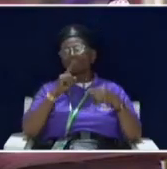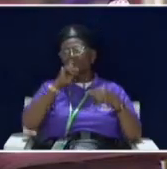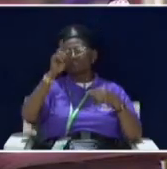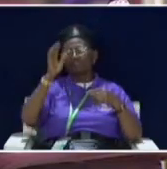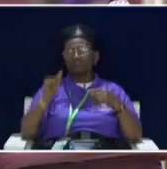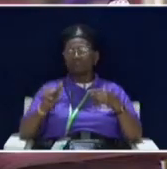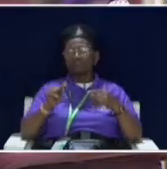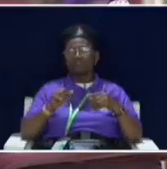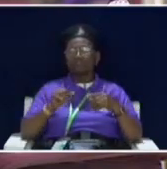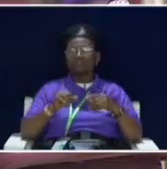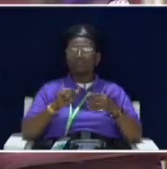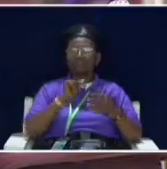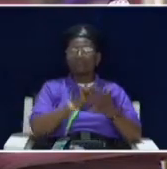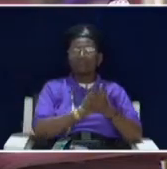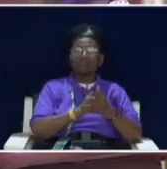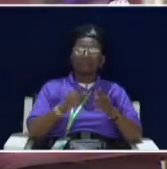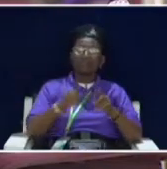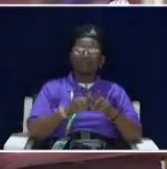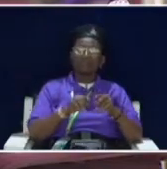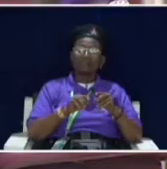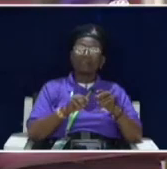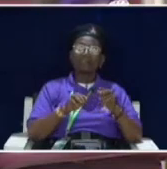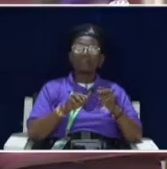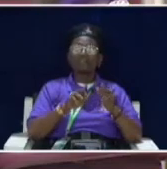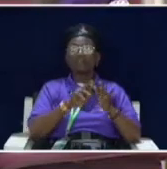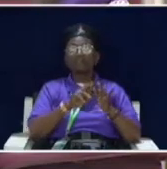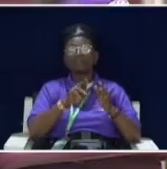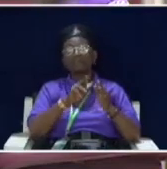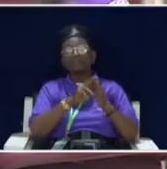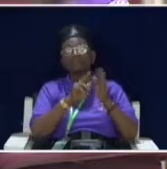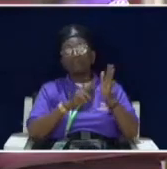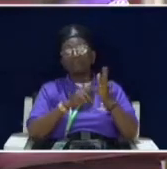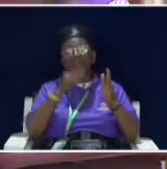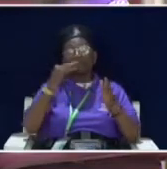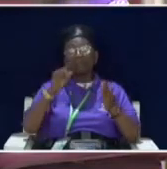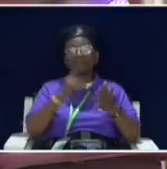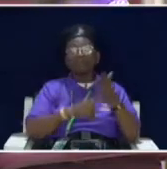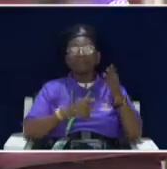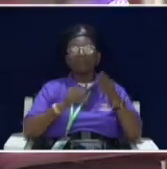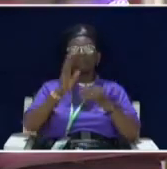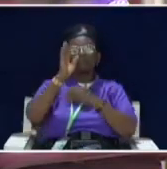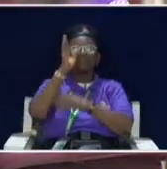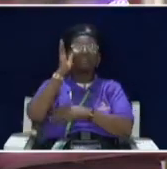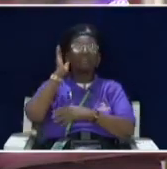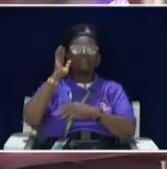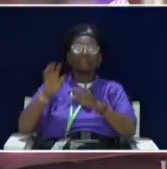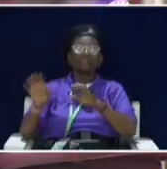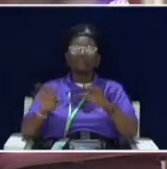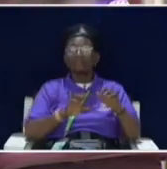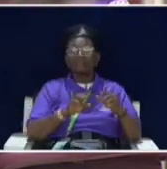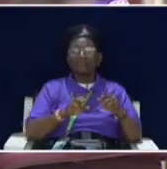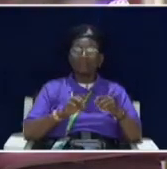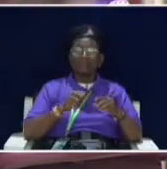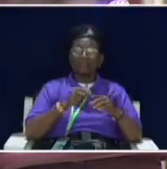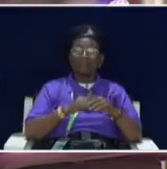that as a result of what God will do in your life tonight, your